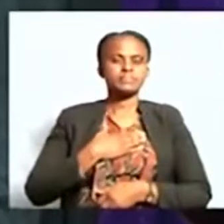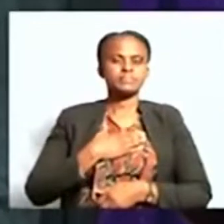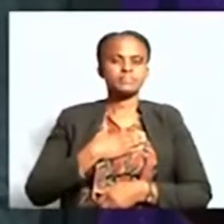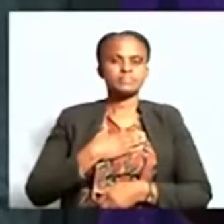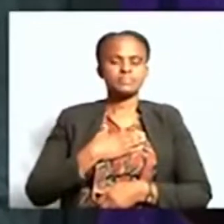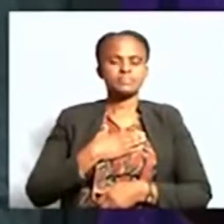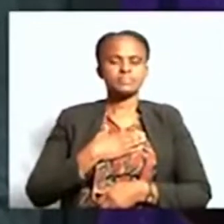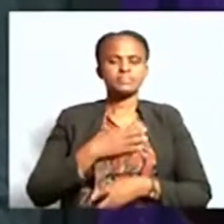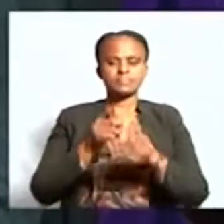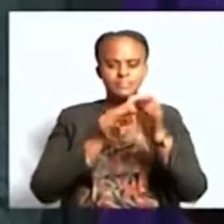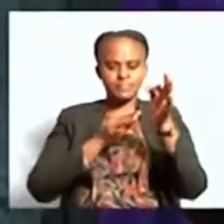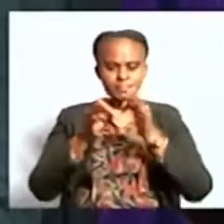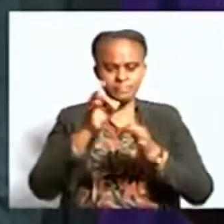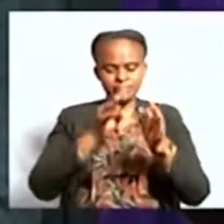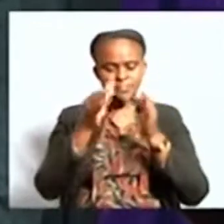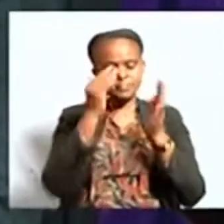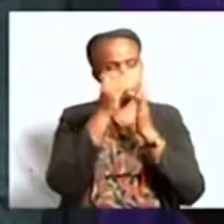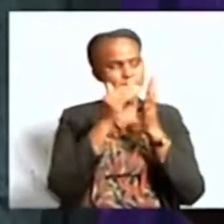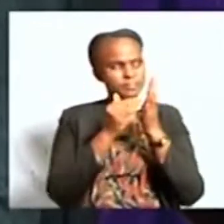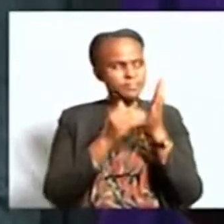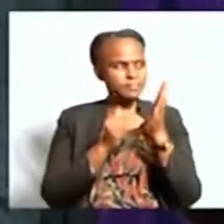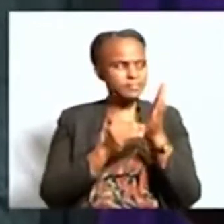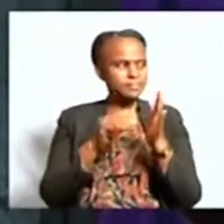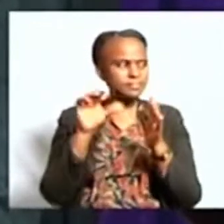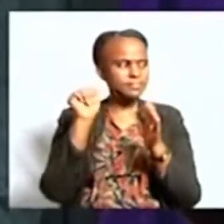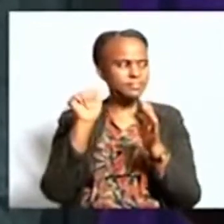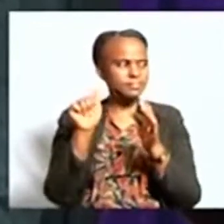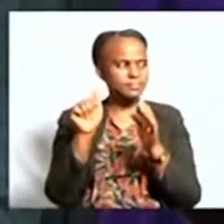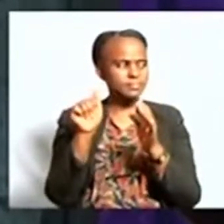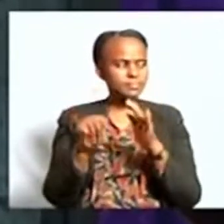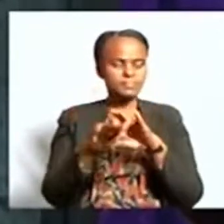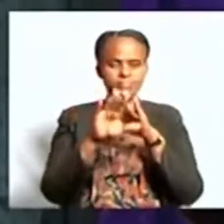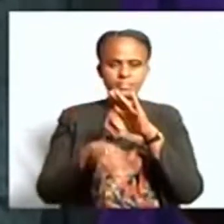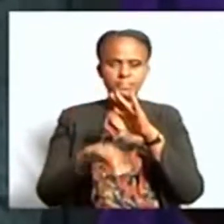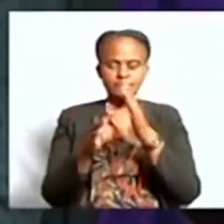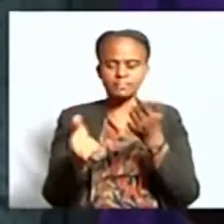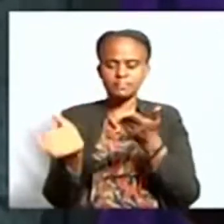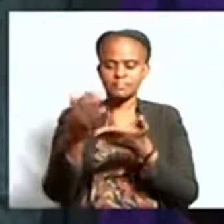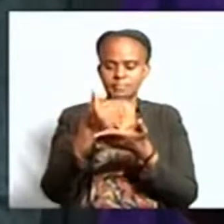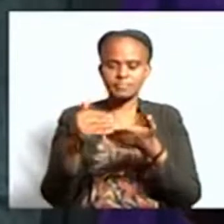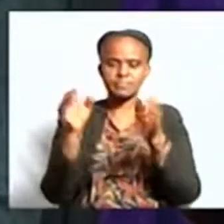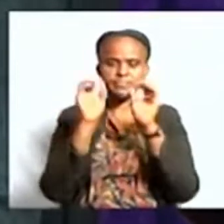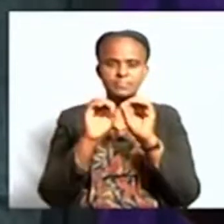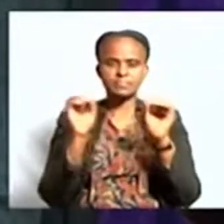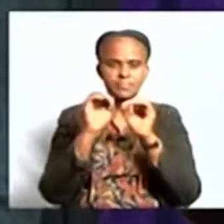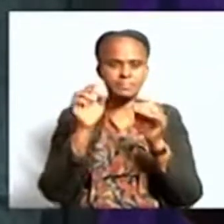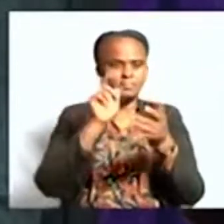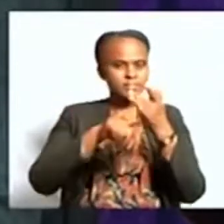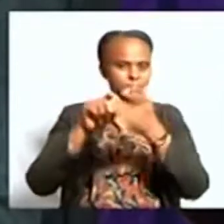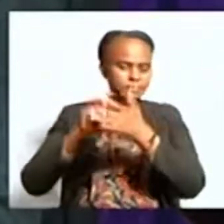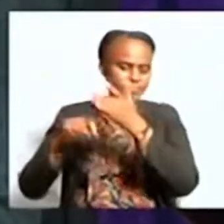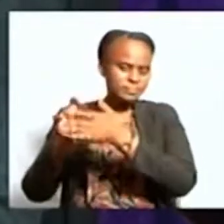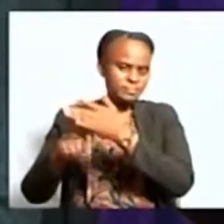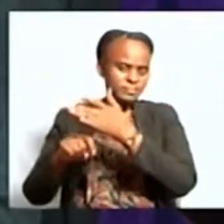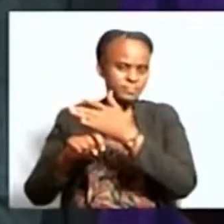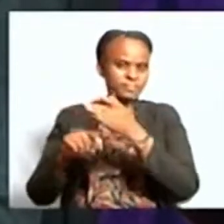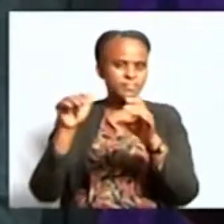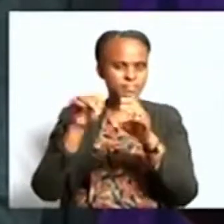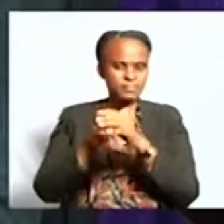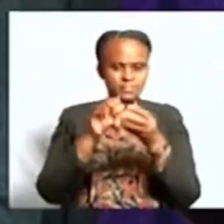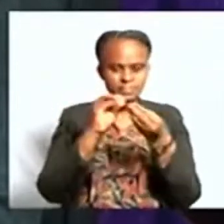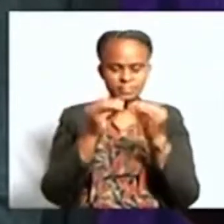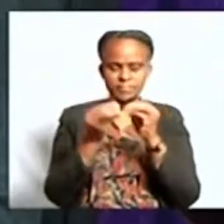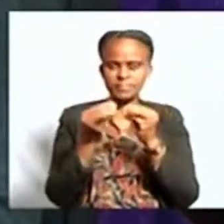revealed the following. A, under collection of non-tax revenue. In the estimates